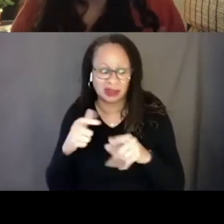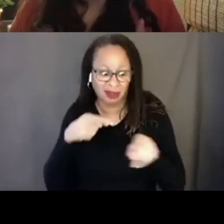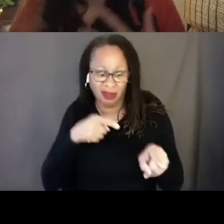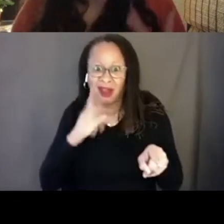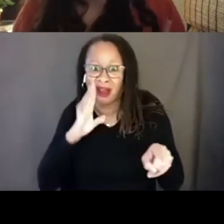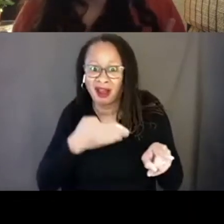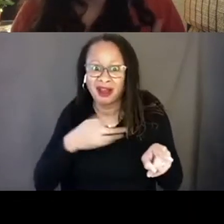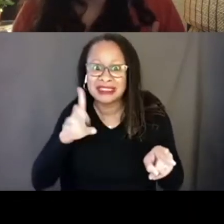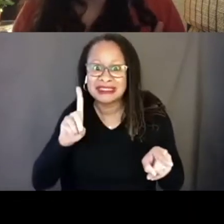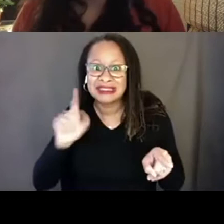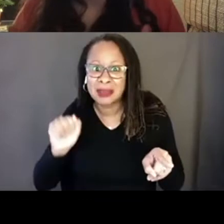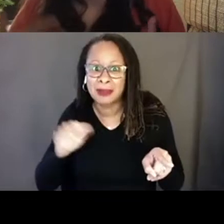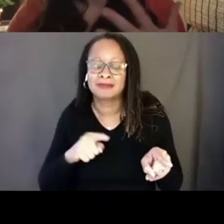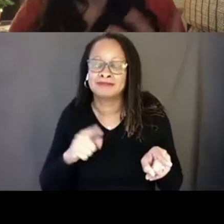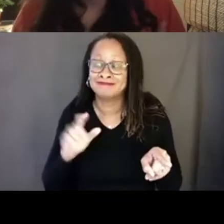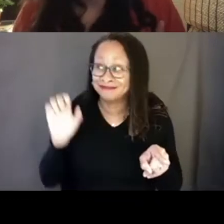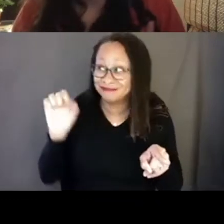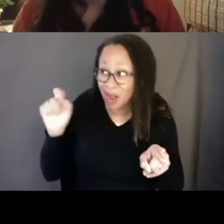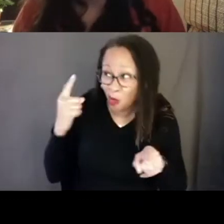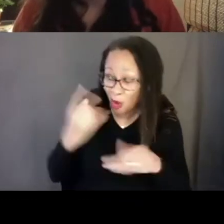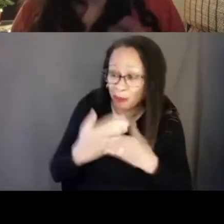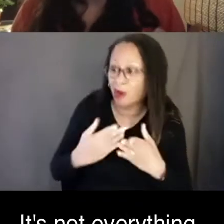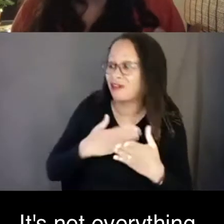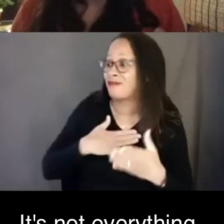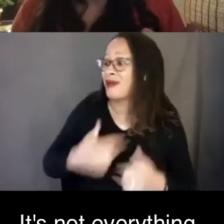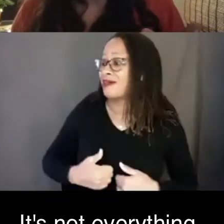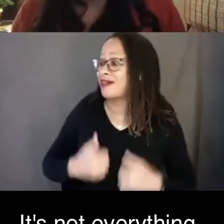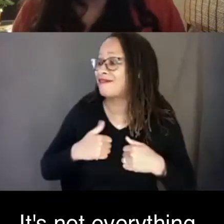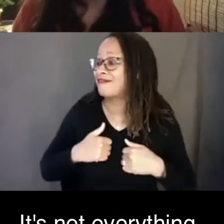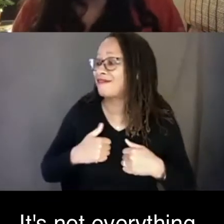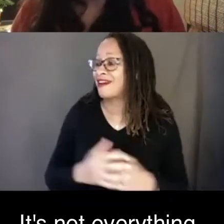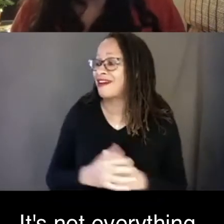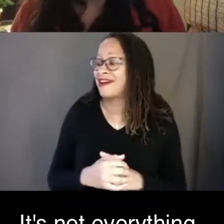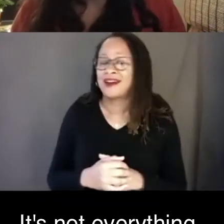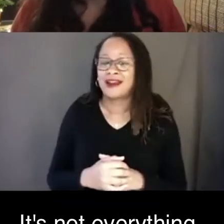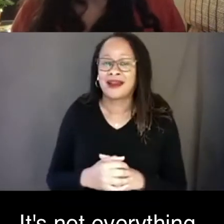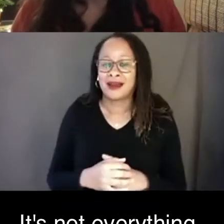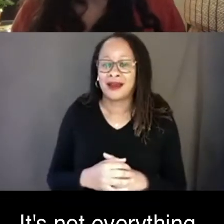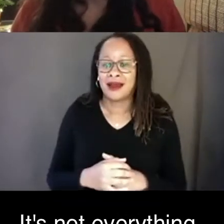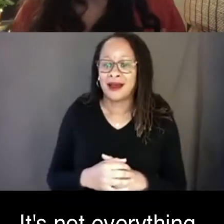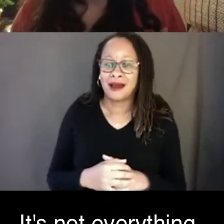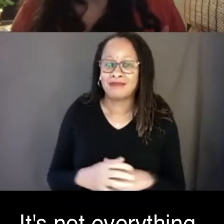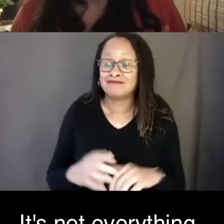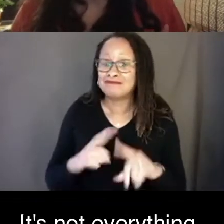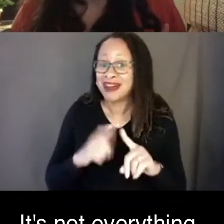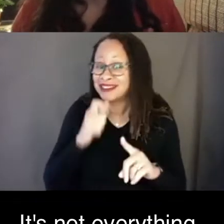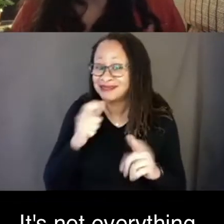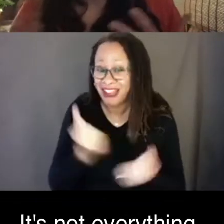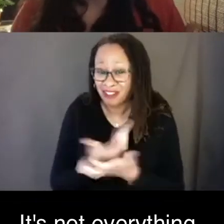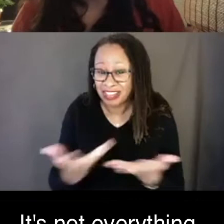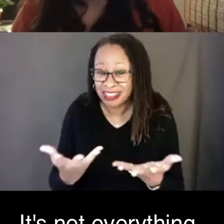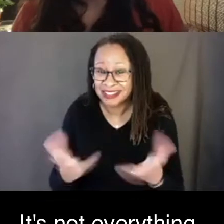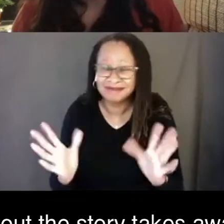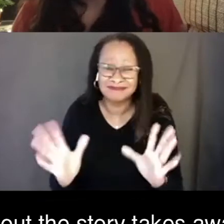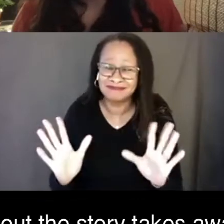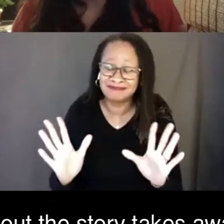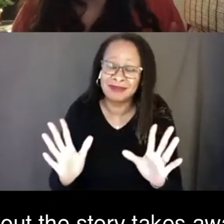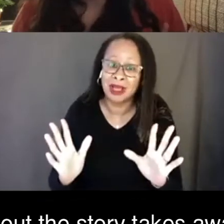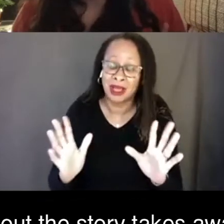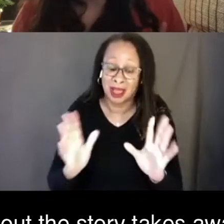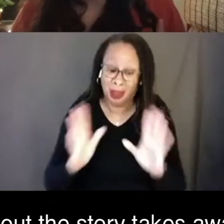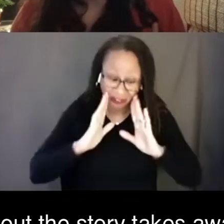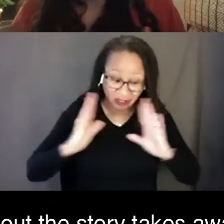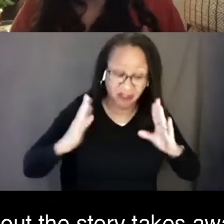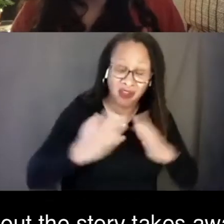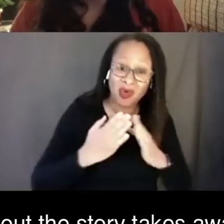yes, that's a section of my life. That's part of my life. It's not everything. And making it everything about